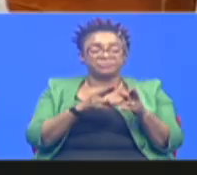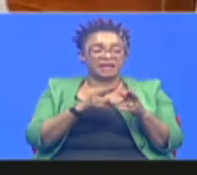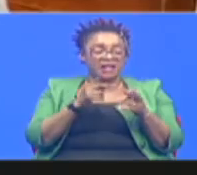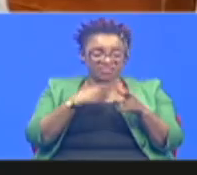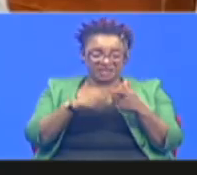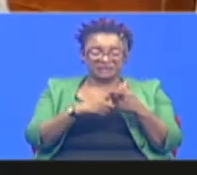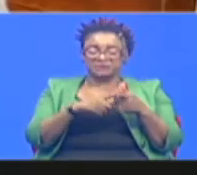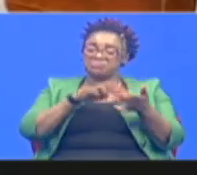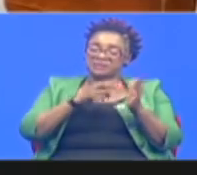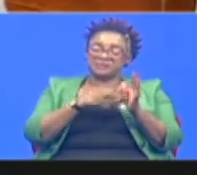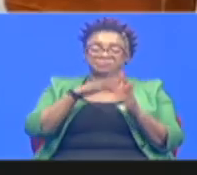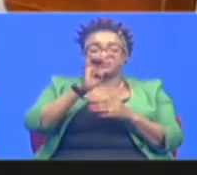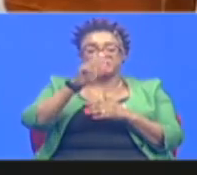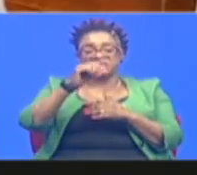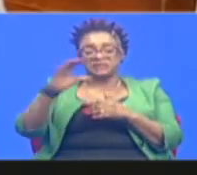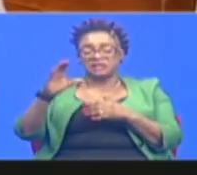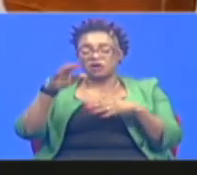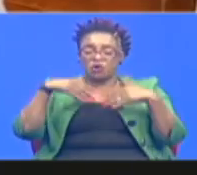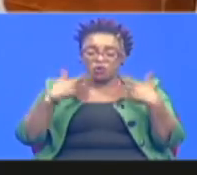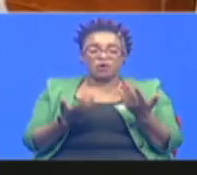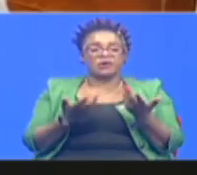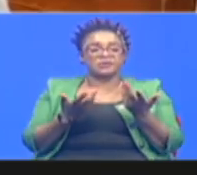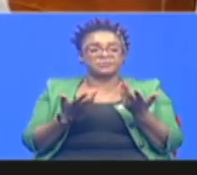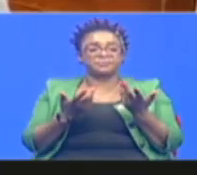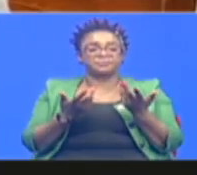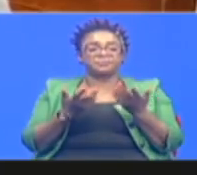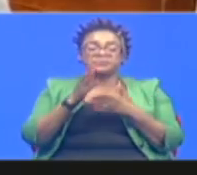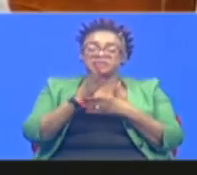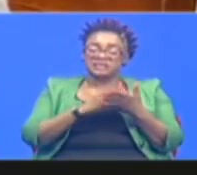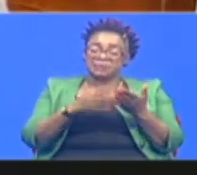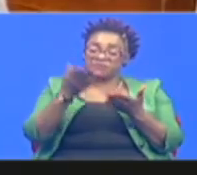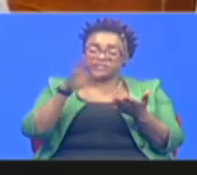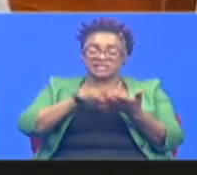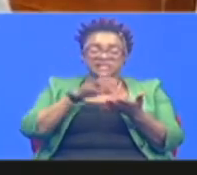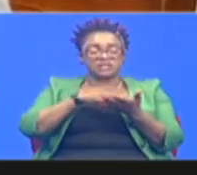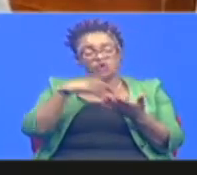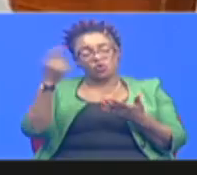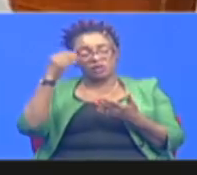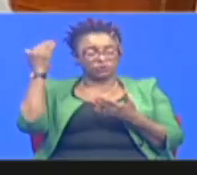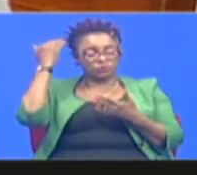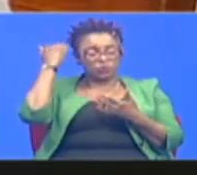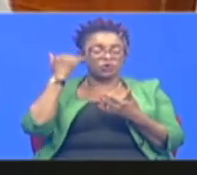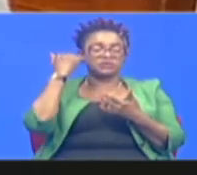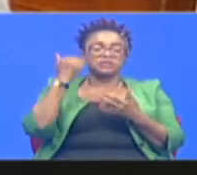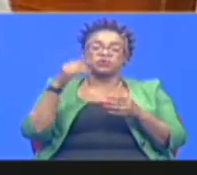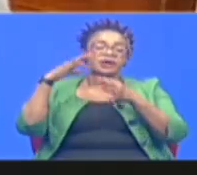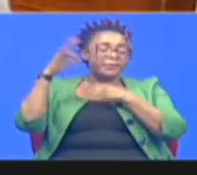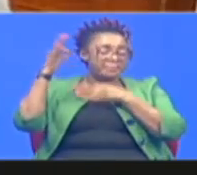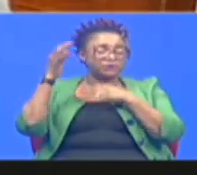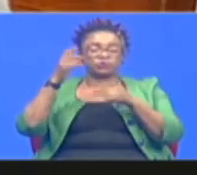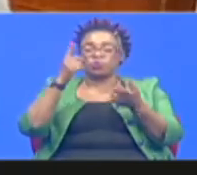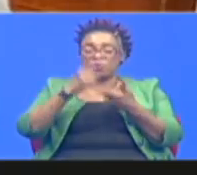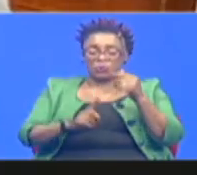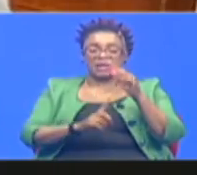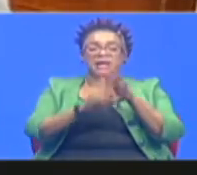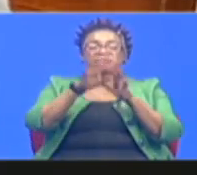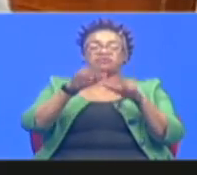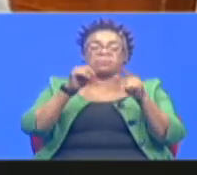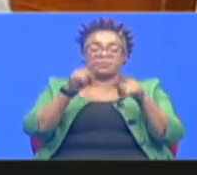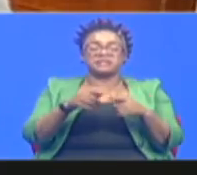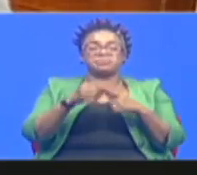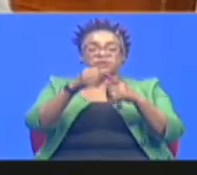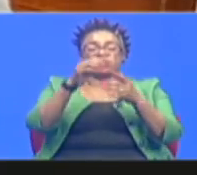ACC or taking some of these cases to court and so forth, it will depend on what will come out of this special audit. So